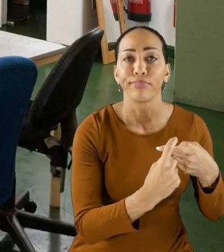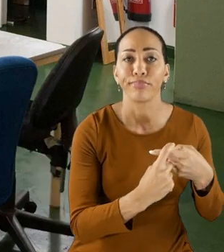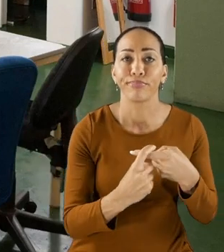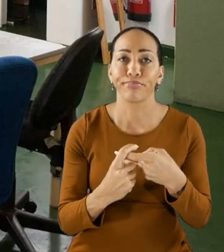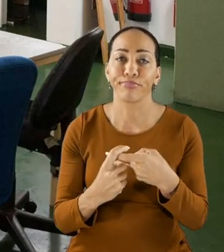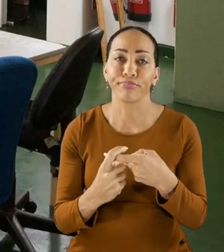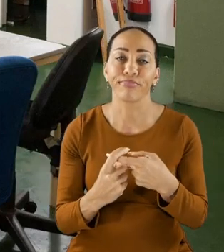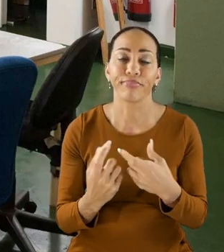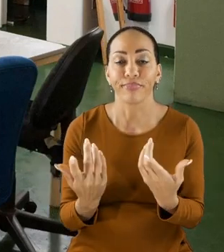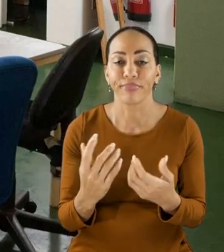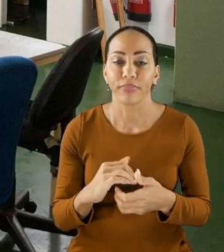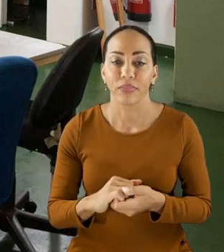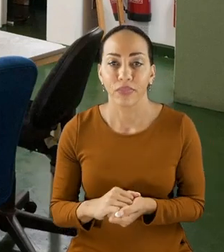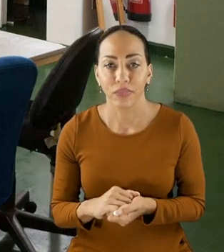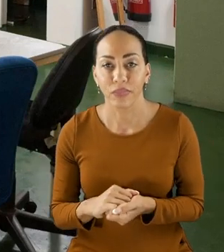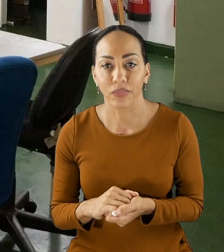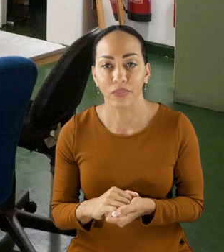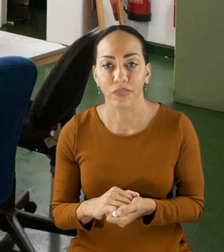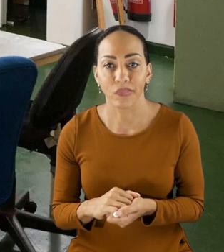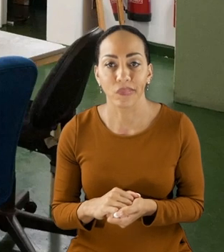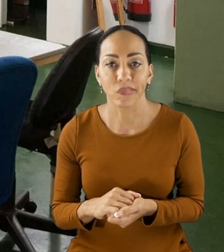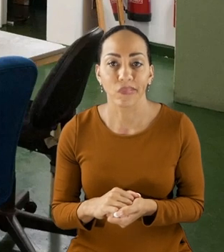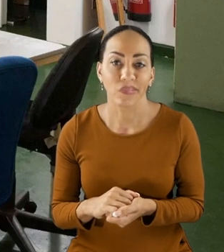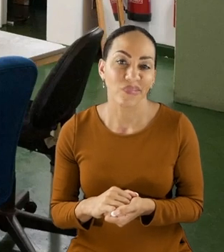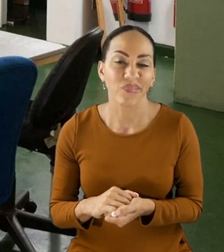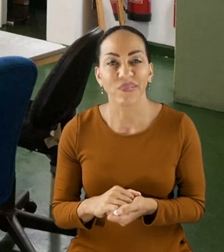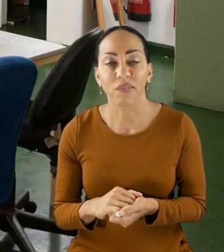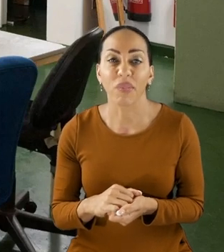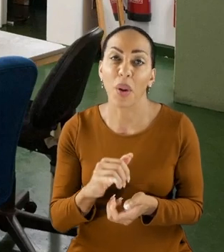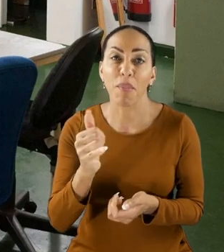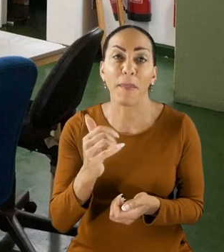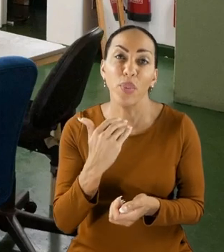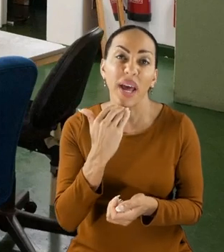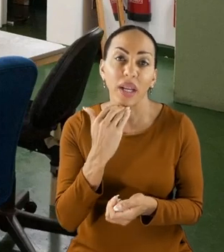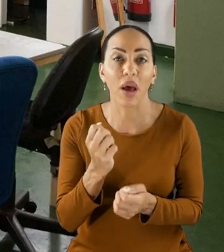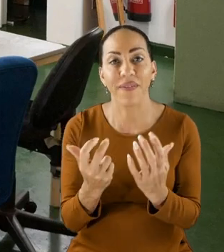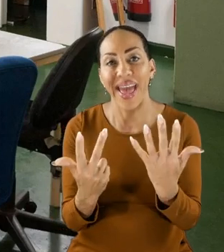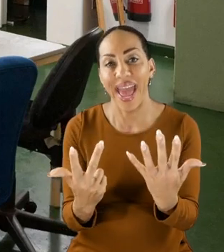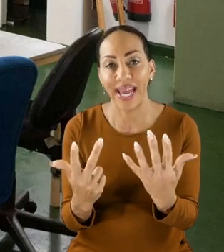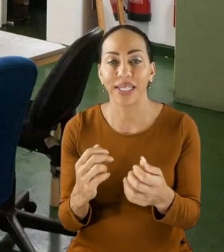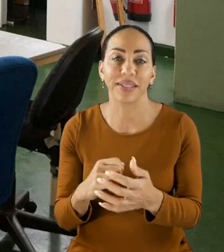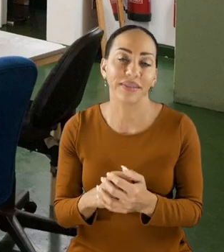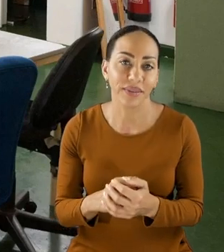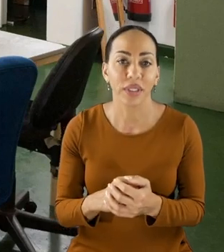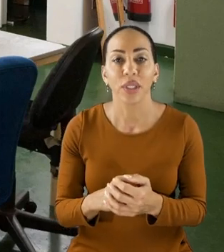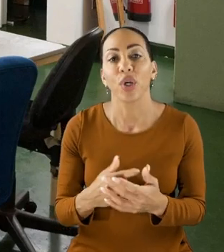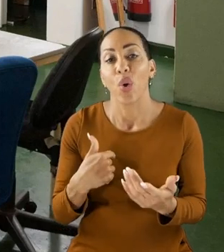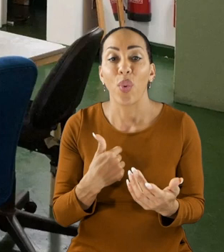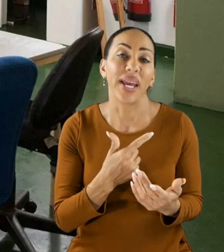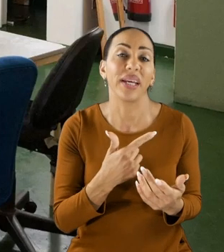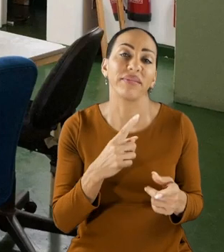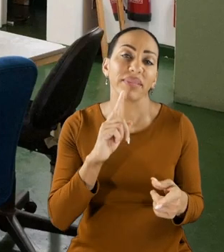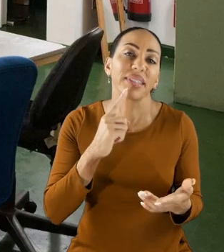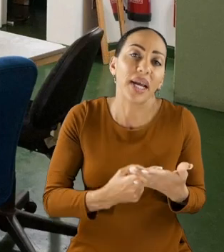in at any time in that situation. It turns out we probably would have had enough to do it that way now anyway, but never